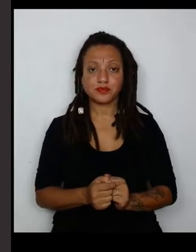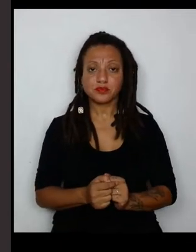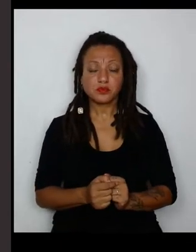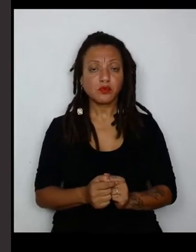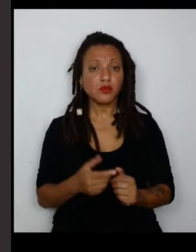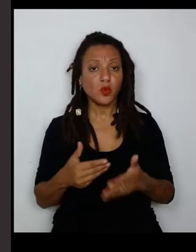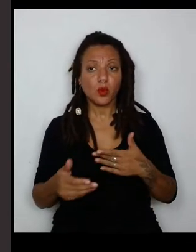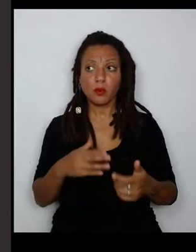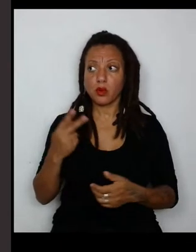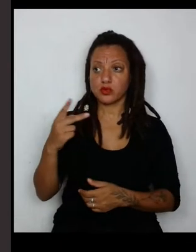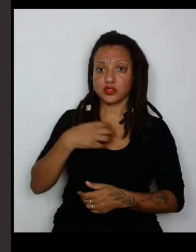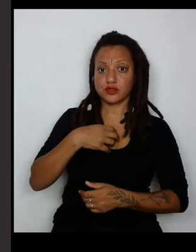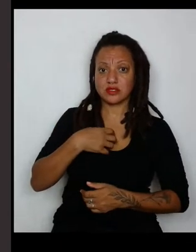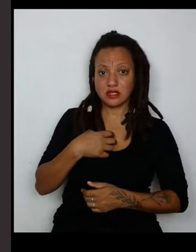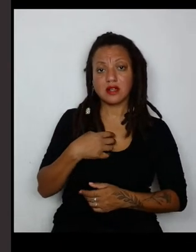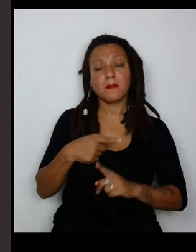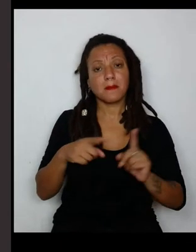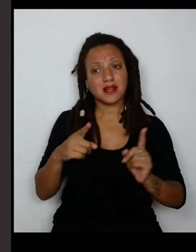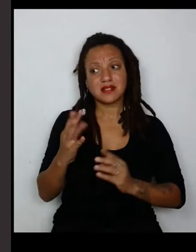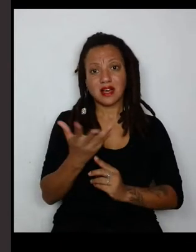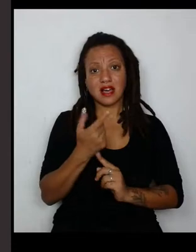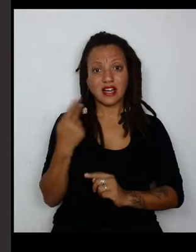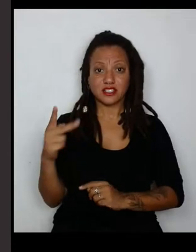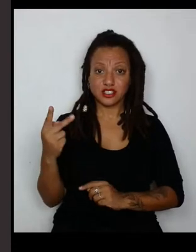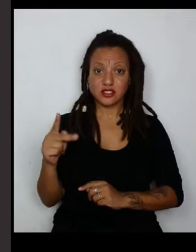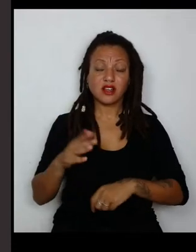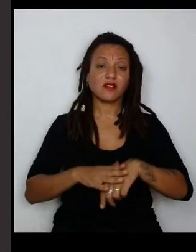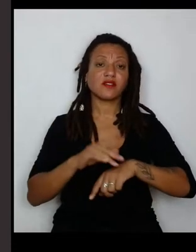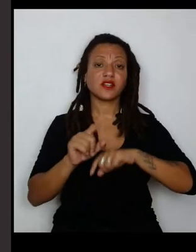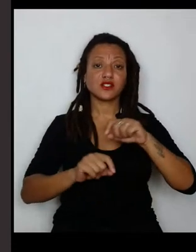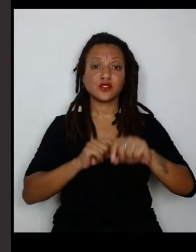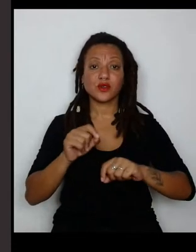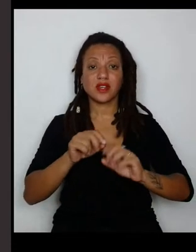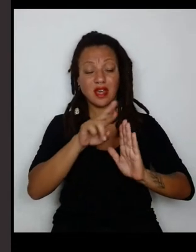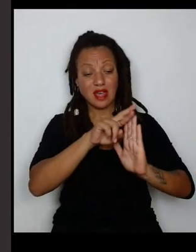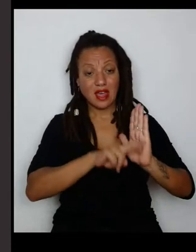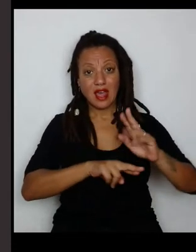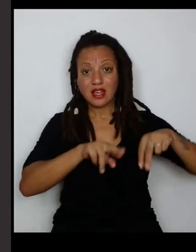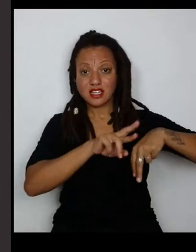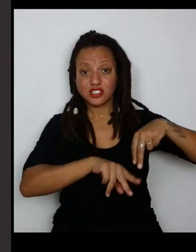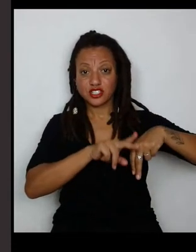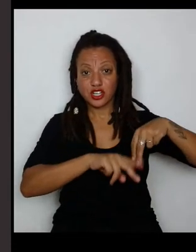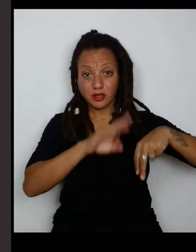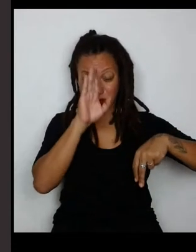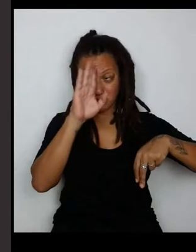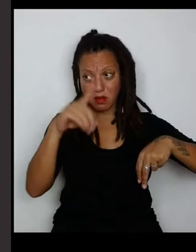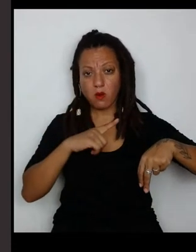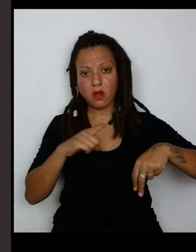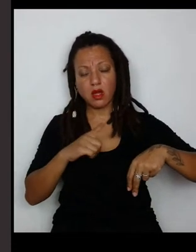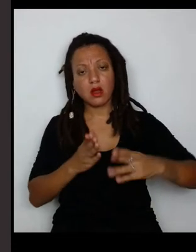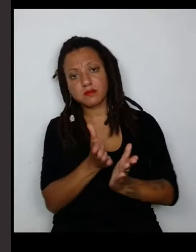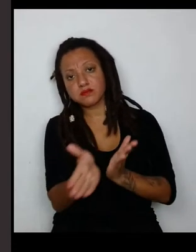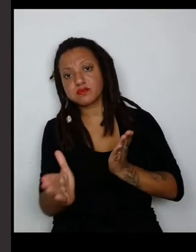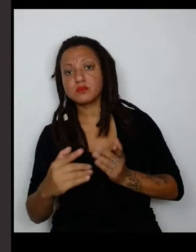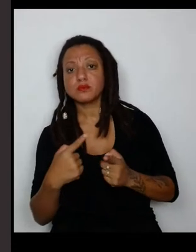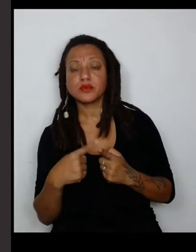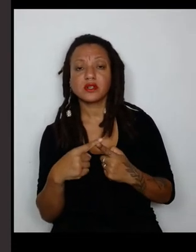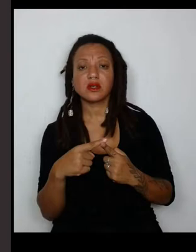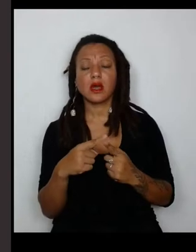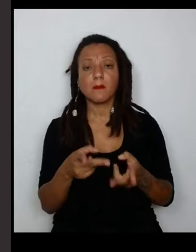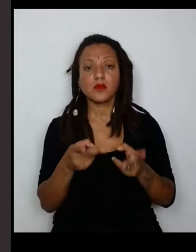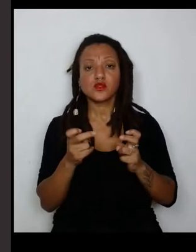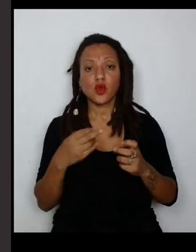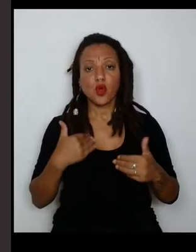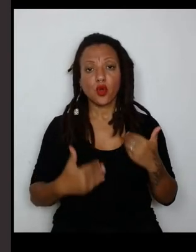please prevailing gender norms by glorifying non-ideal bodies and non-european models of gender and sexuality for